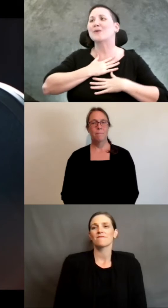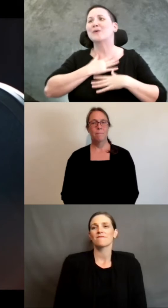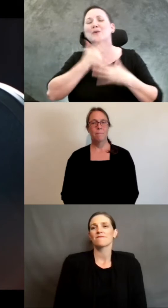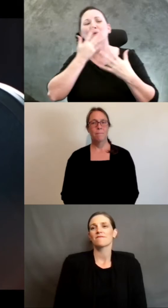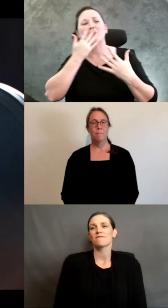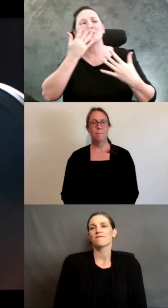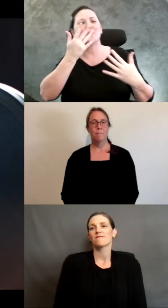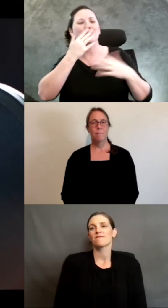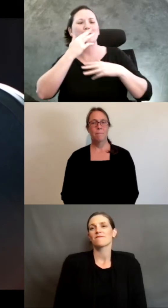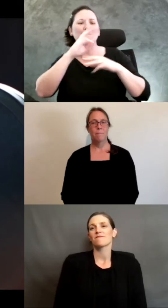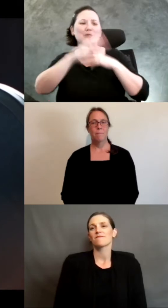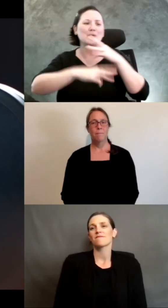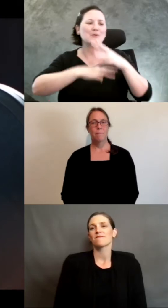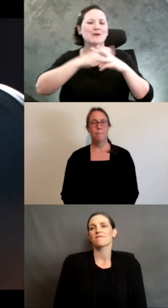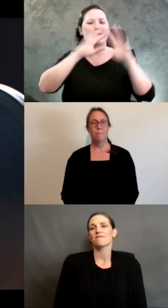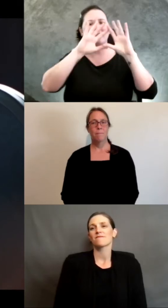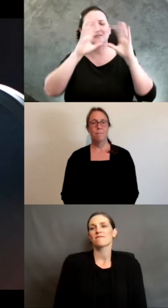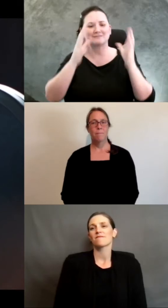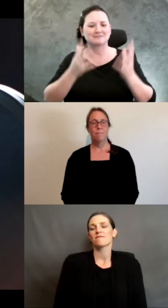Ooh, the world.